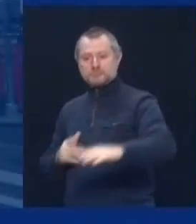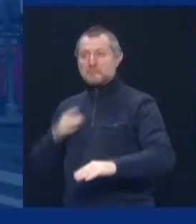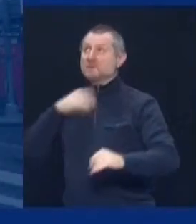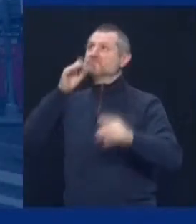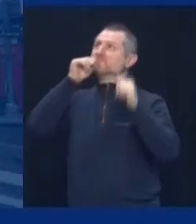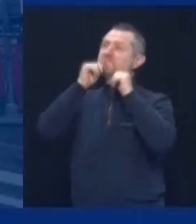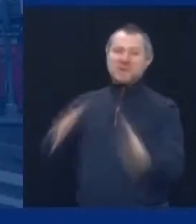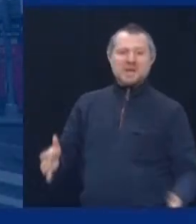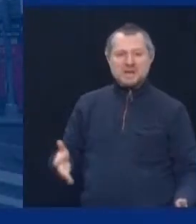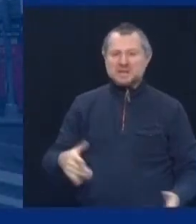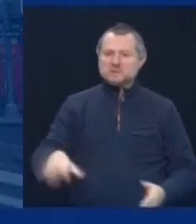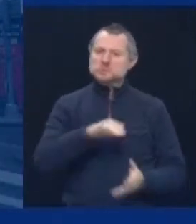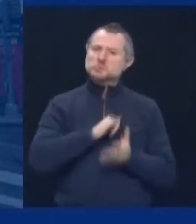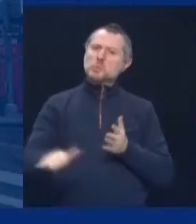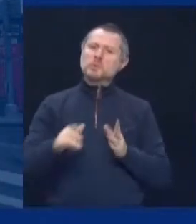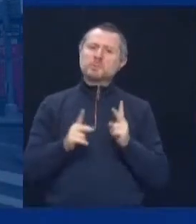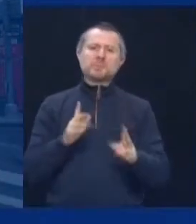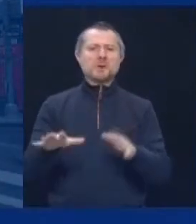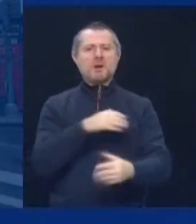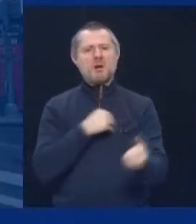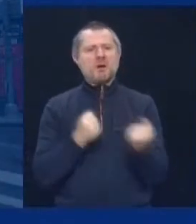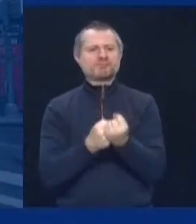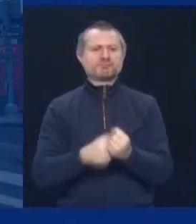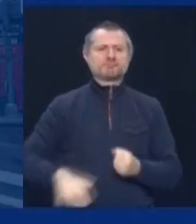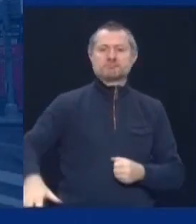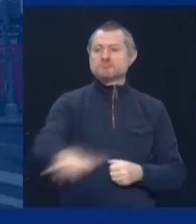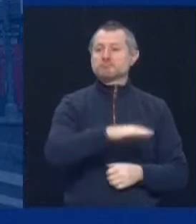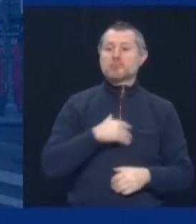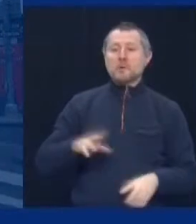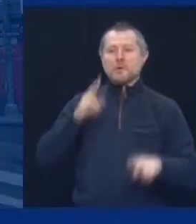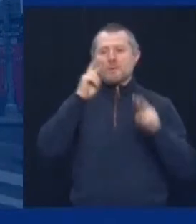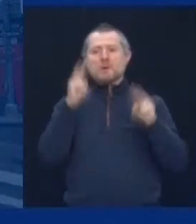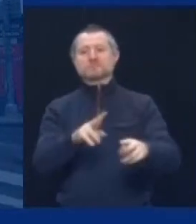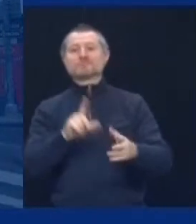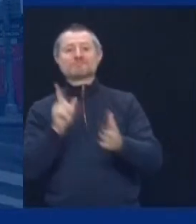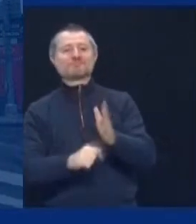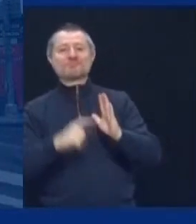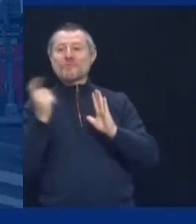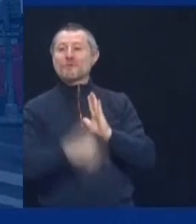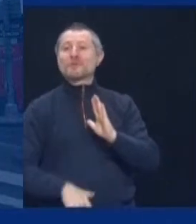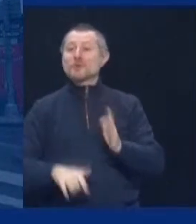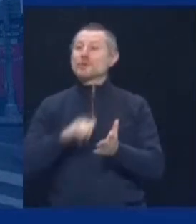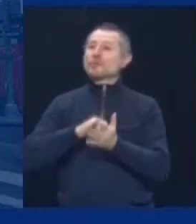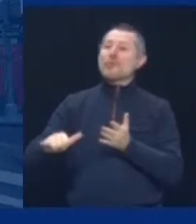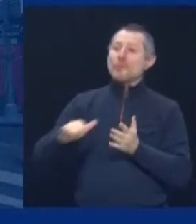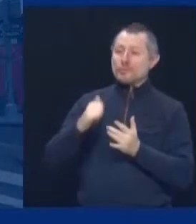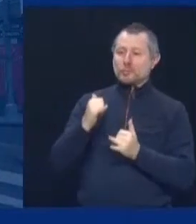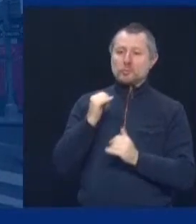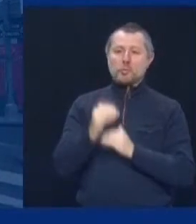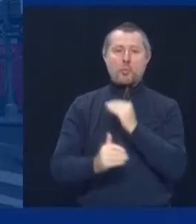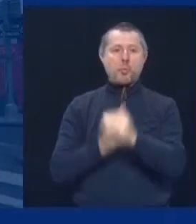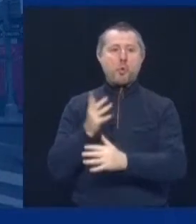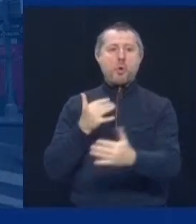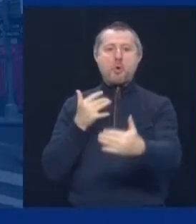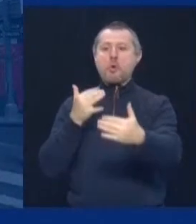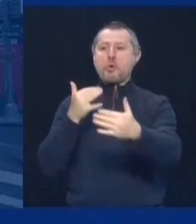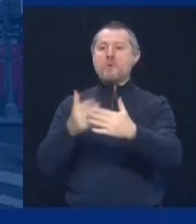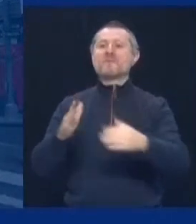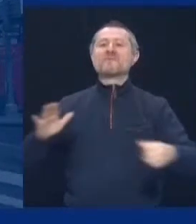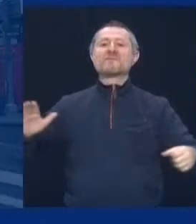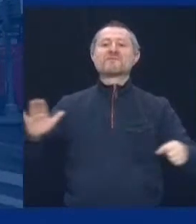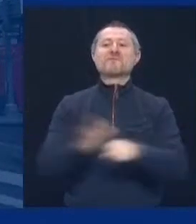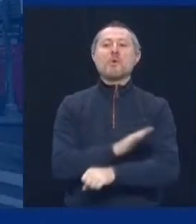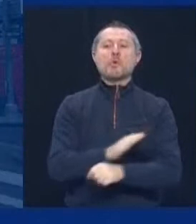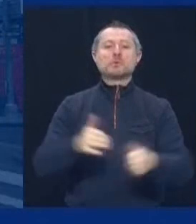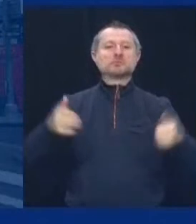what that is. You look at the headlines. New York is on a path towards full shutdown. New York headed